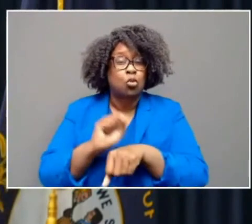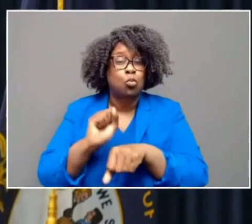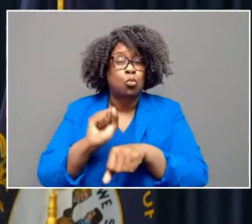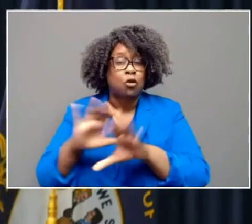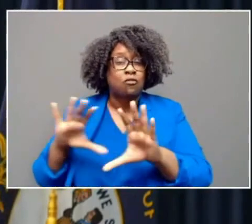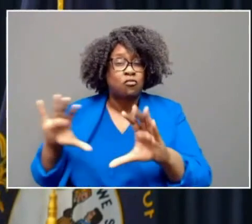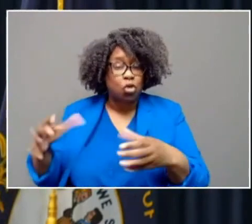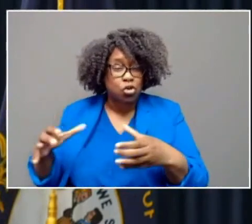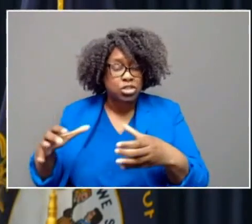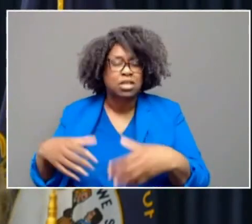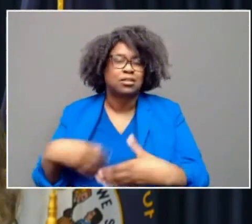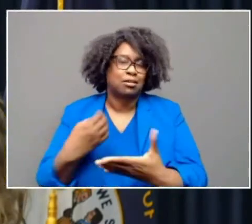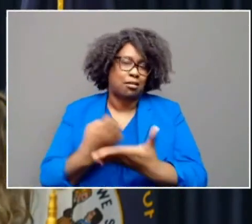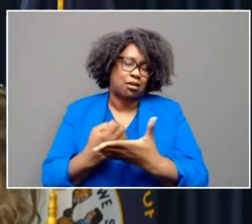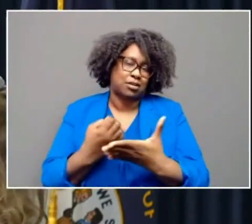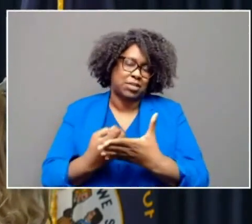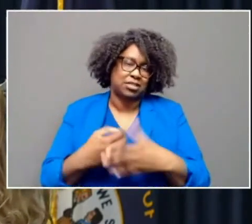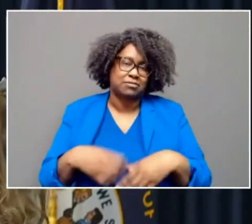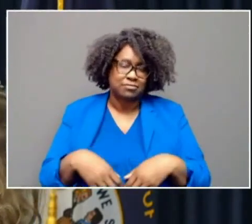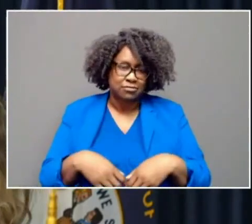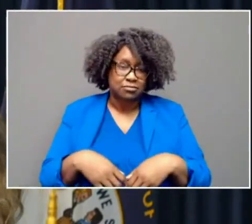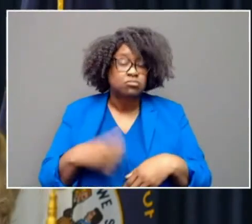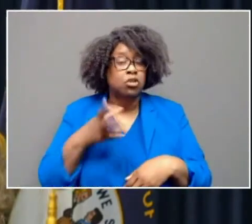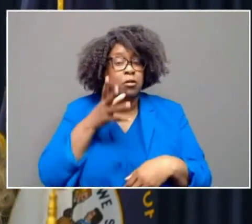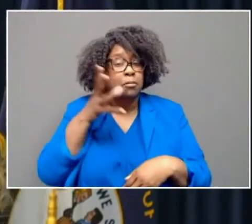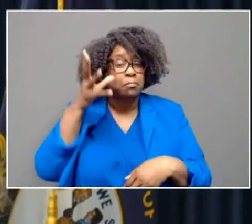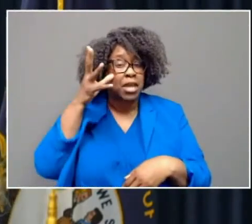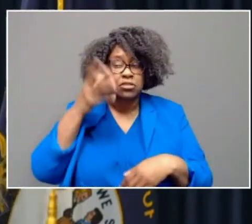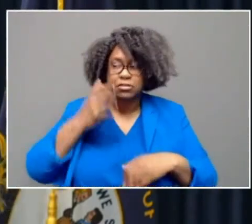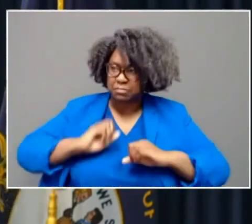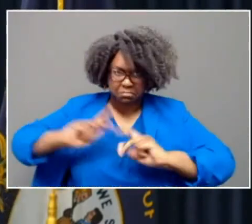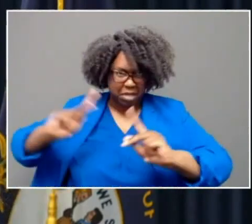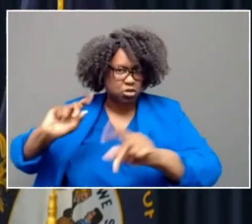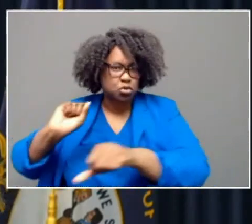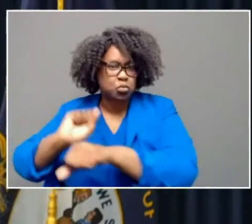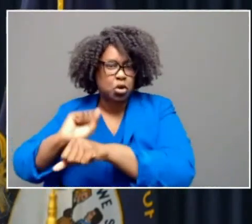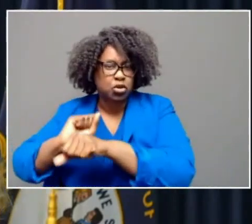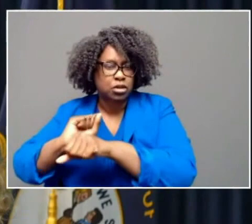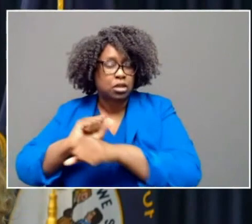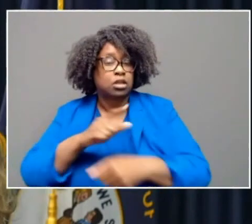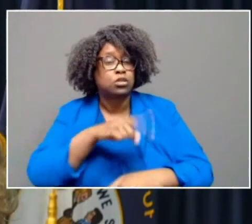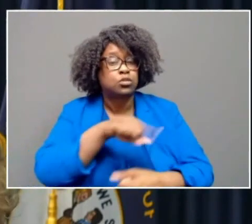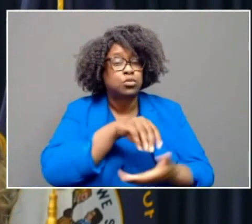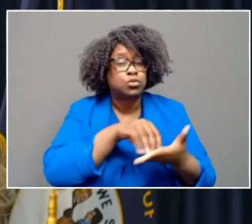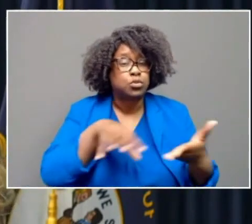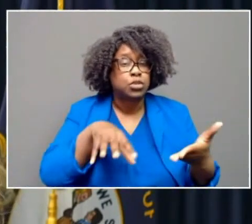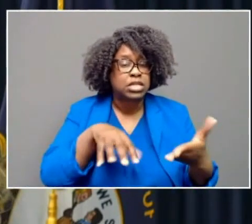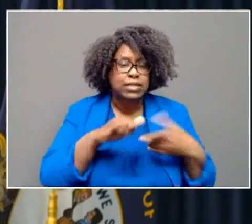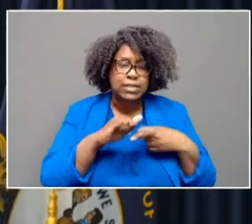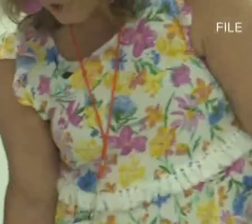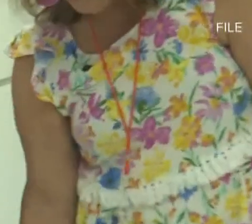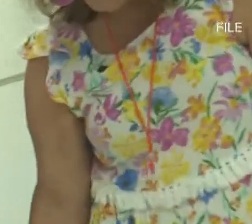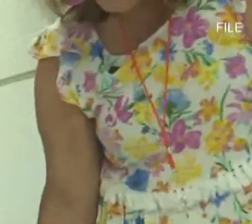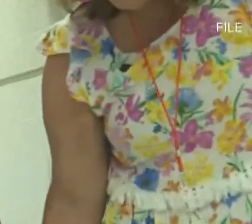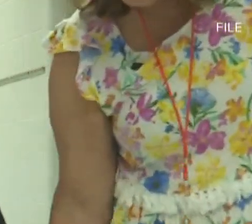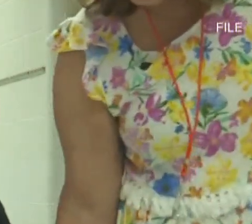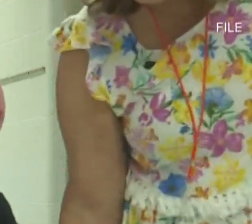It'll help our parents get back to work, and it'll help students prepare for the future, for their future at a very, very young age.